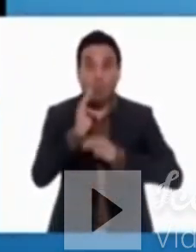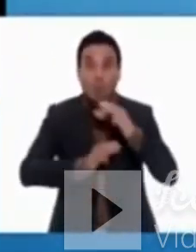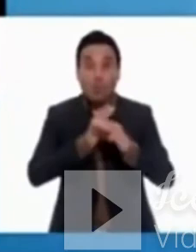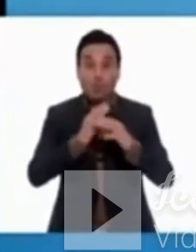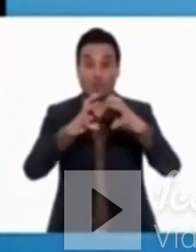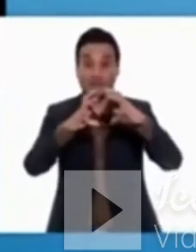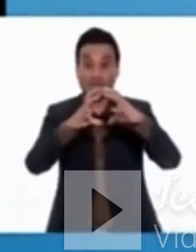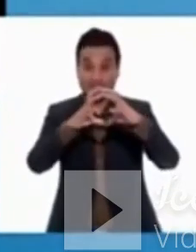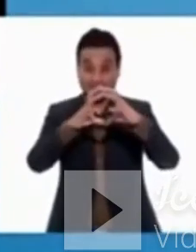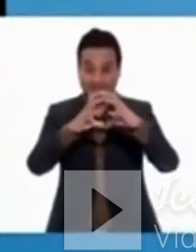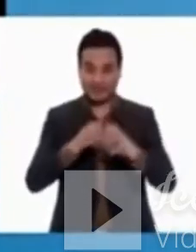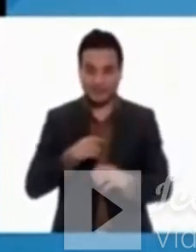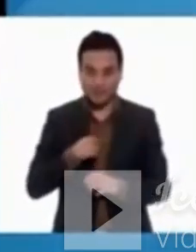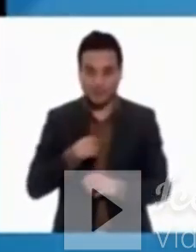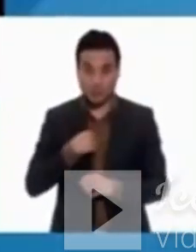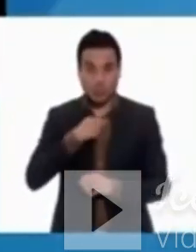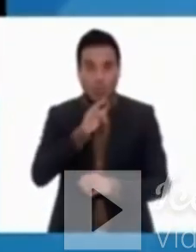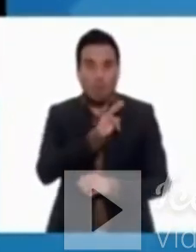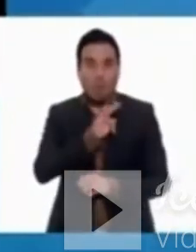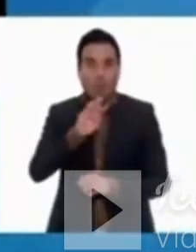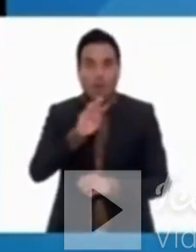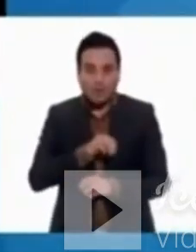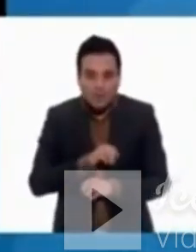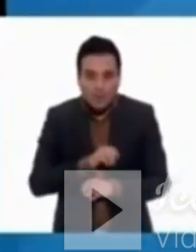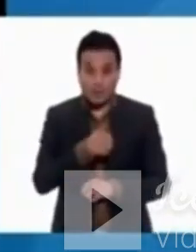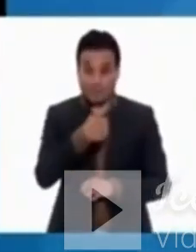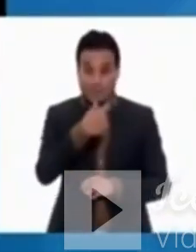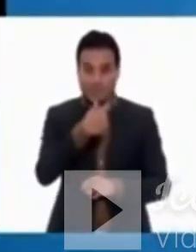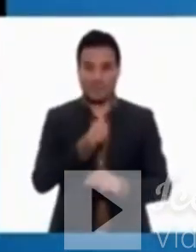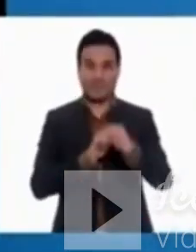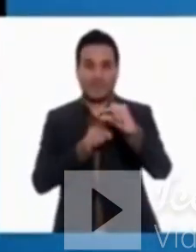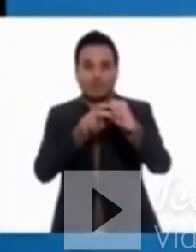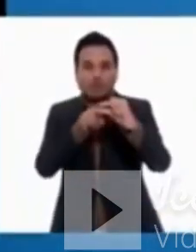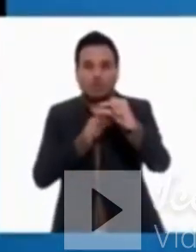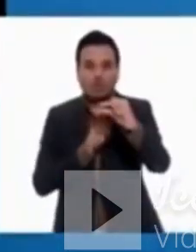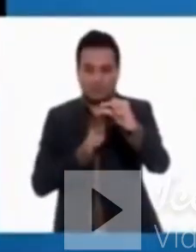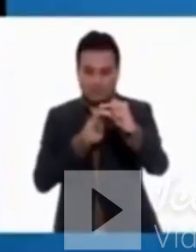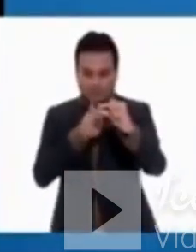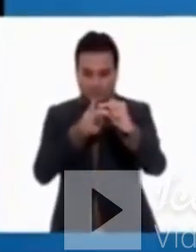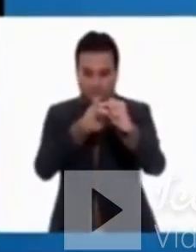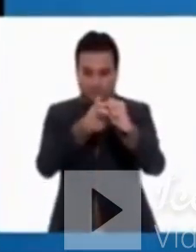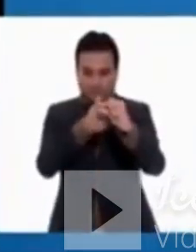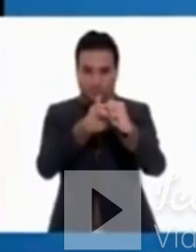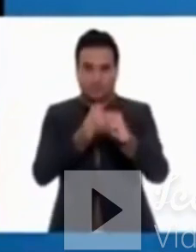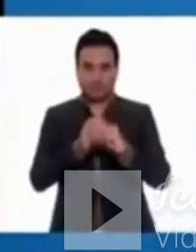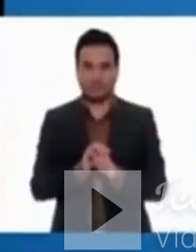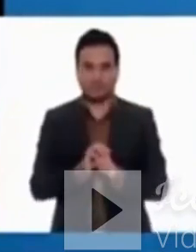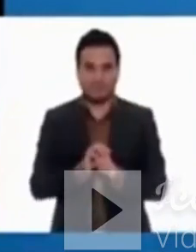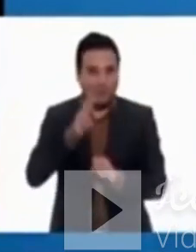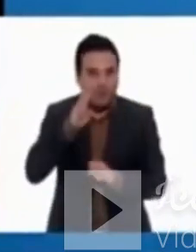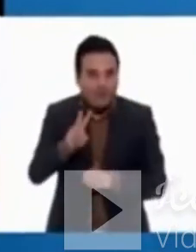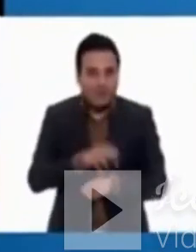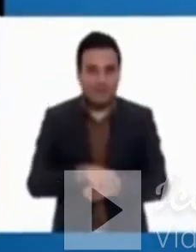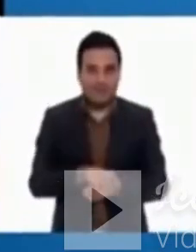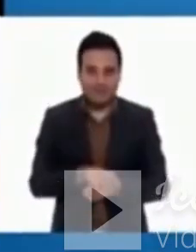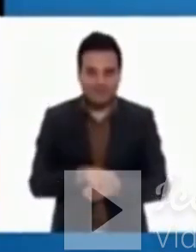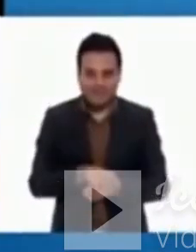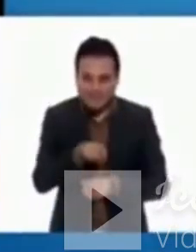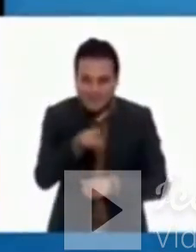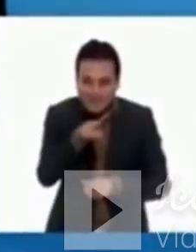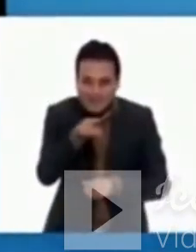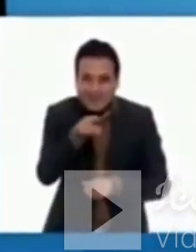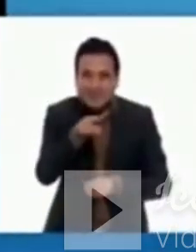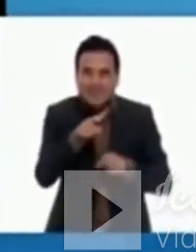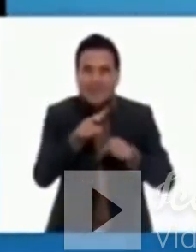thumb. Everything that you have ever known, all behind your thumb. Not any bigger than that, way up